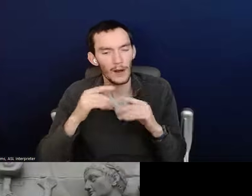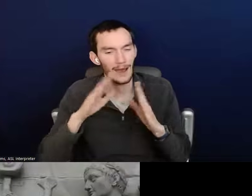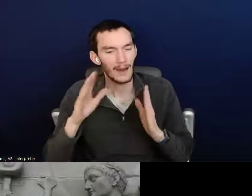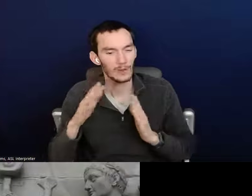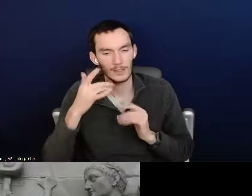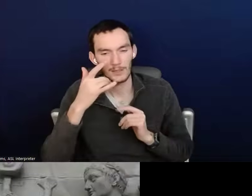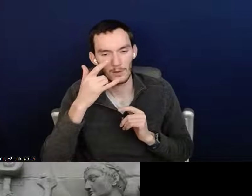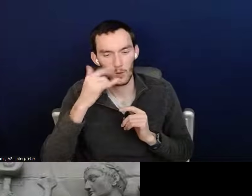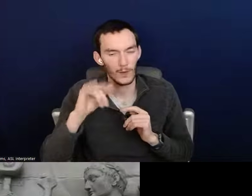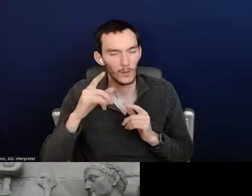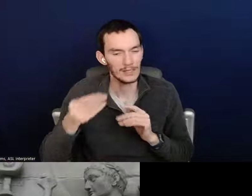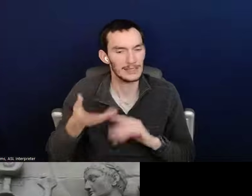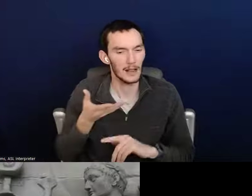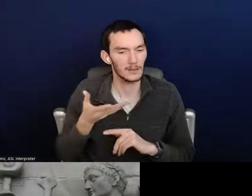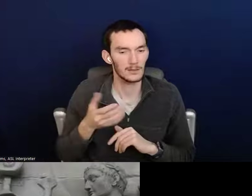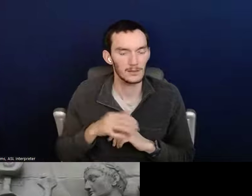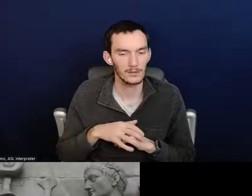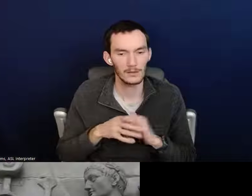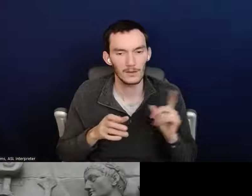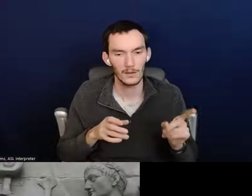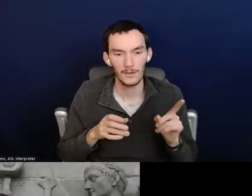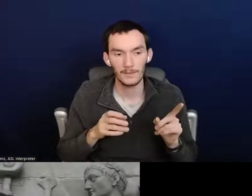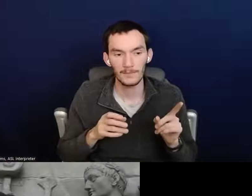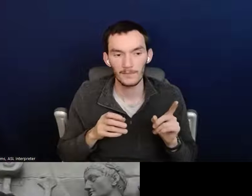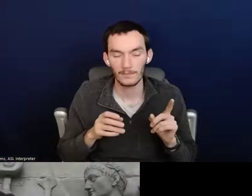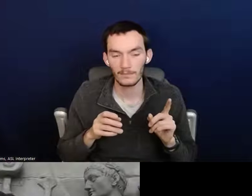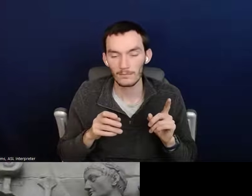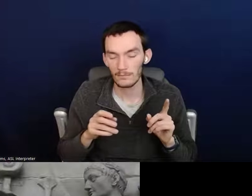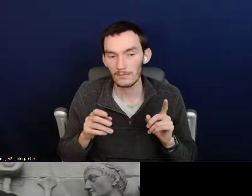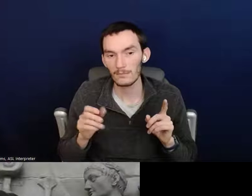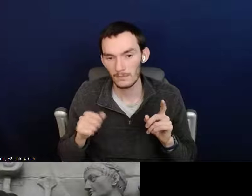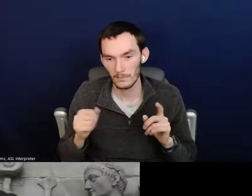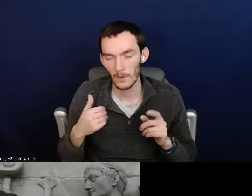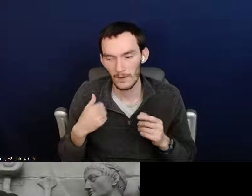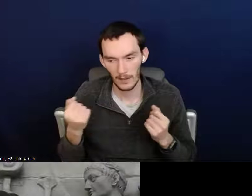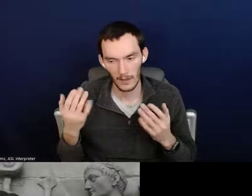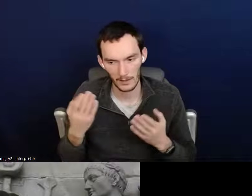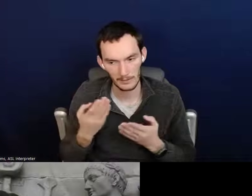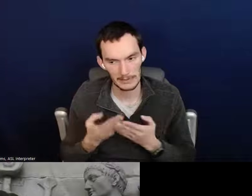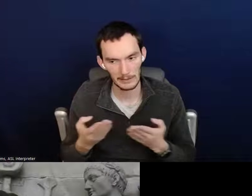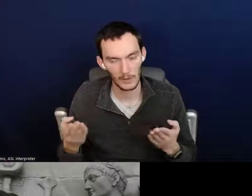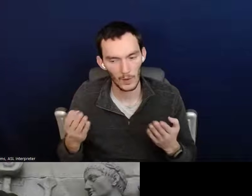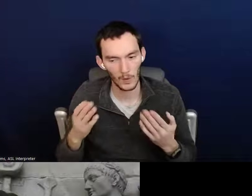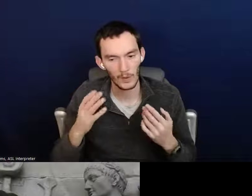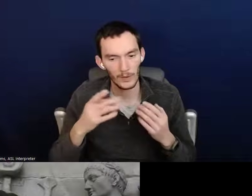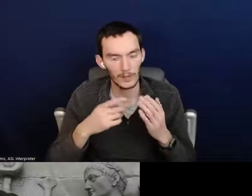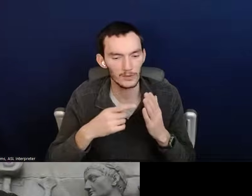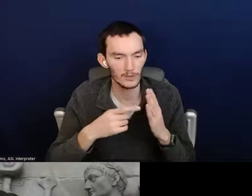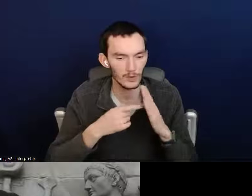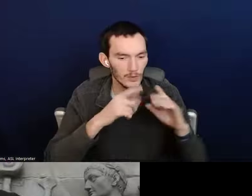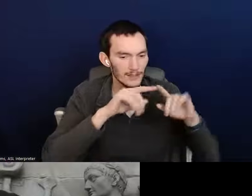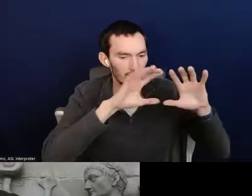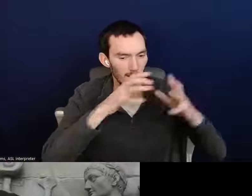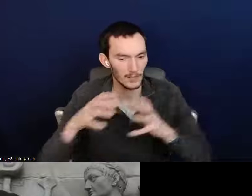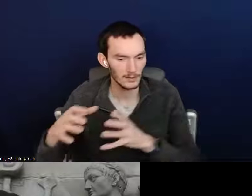and the building tell us? Yeah. So we have a lot of material that shows us differentiation of class very